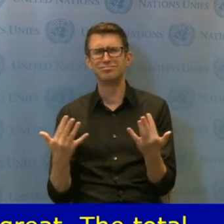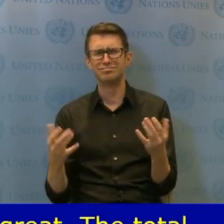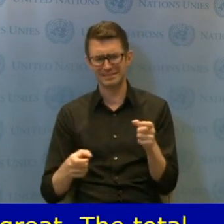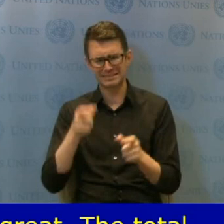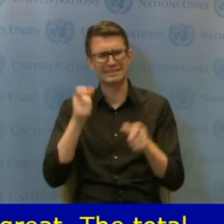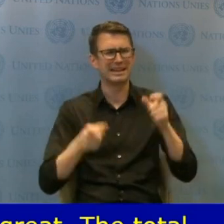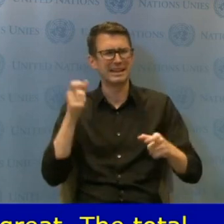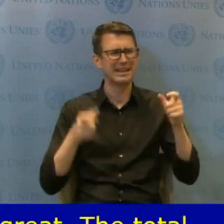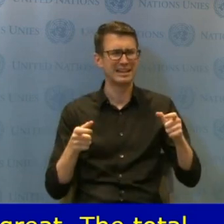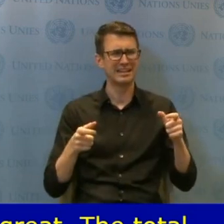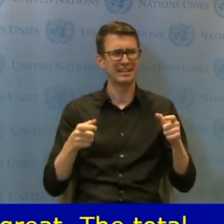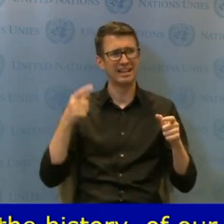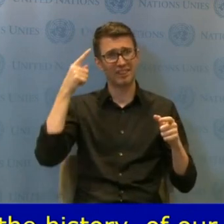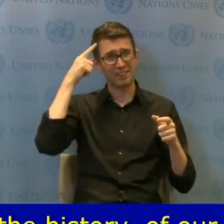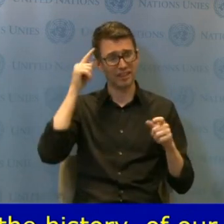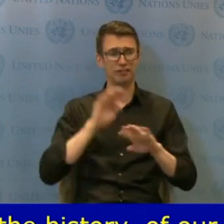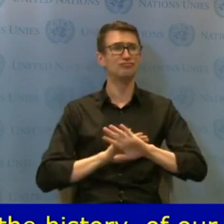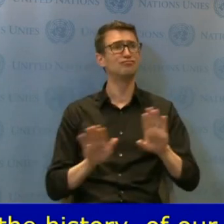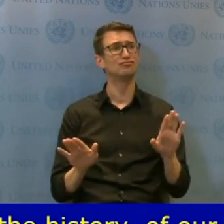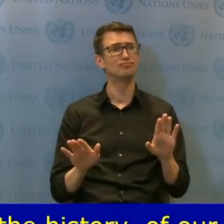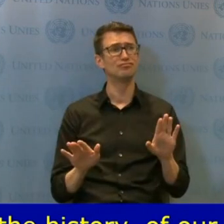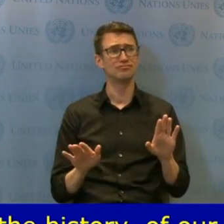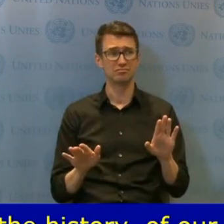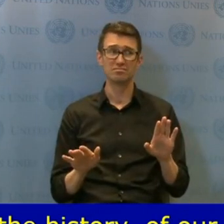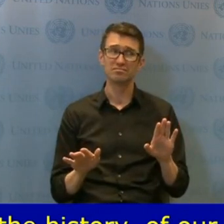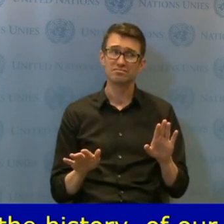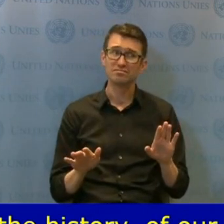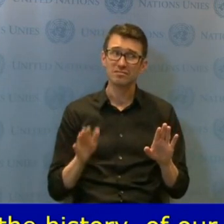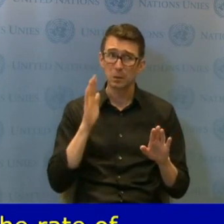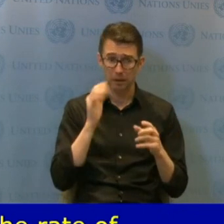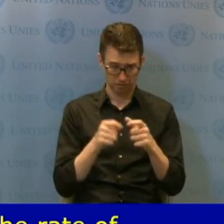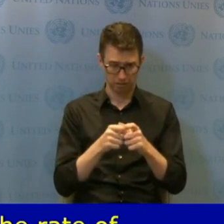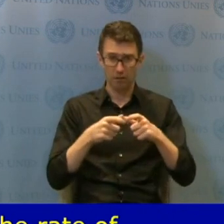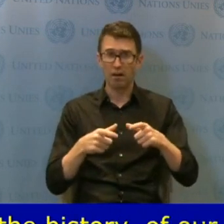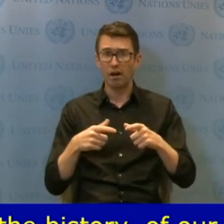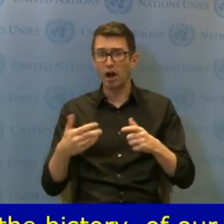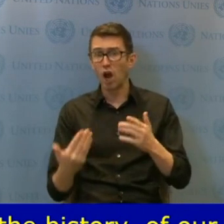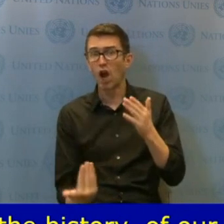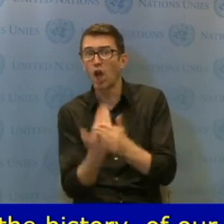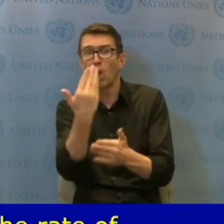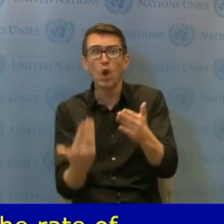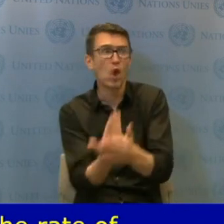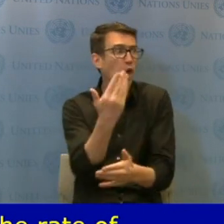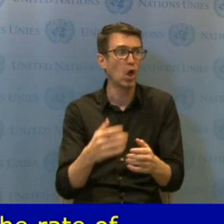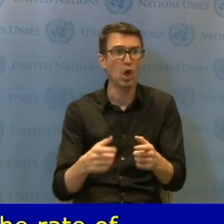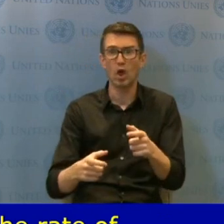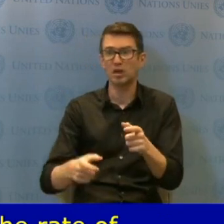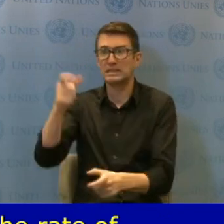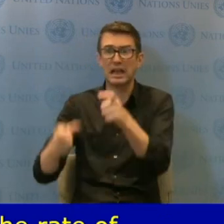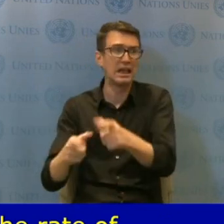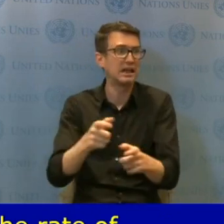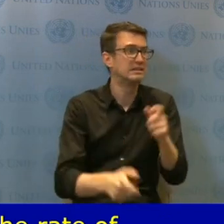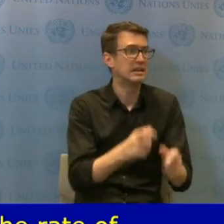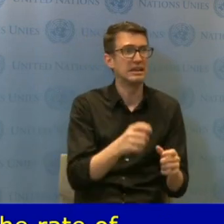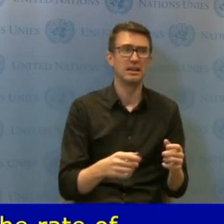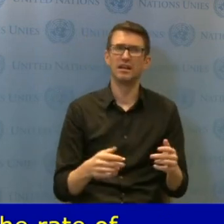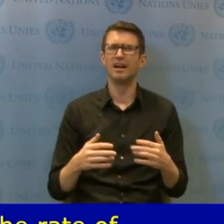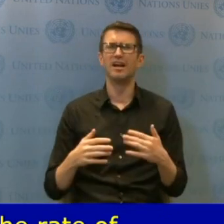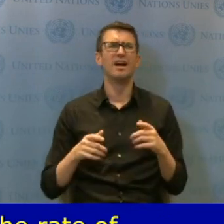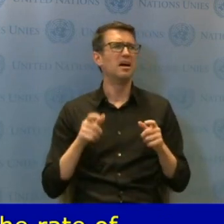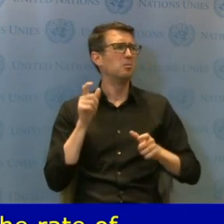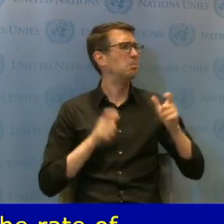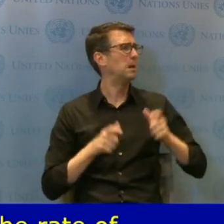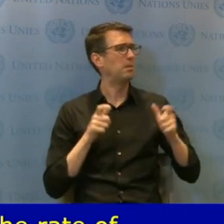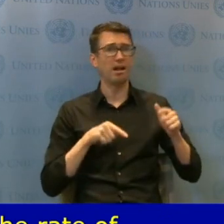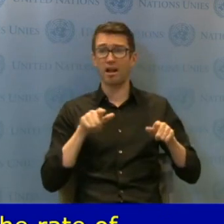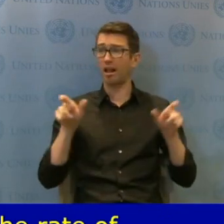double in the next 20 to 30 years. If that construction, if those efforts are not